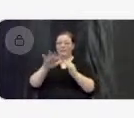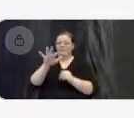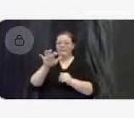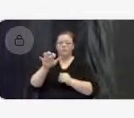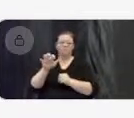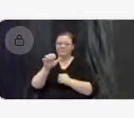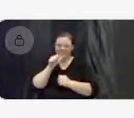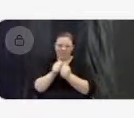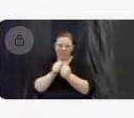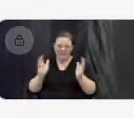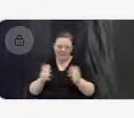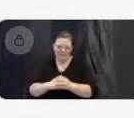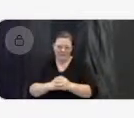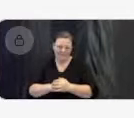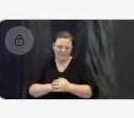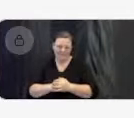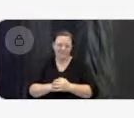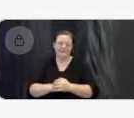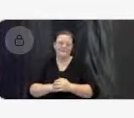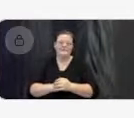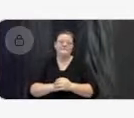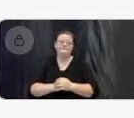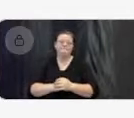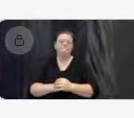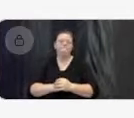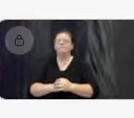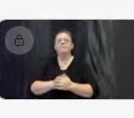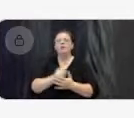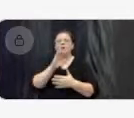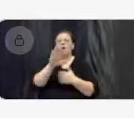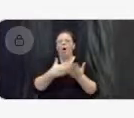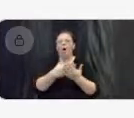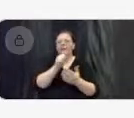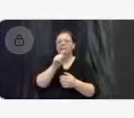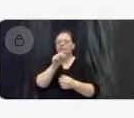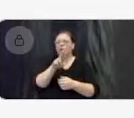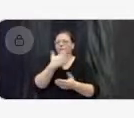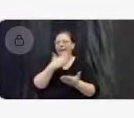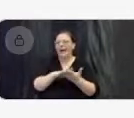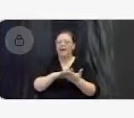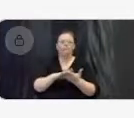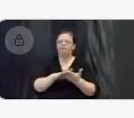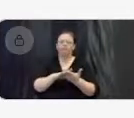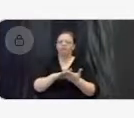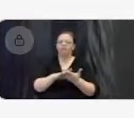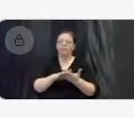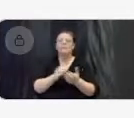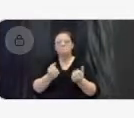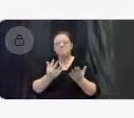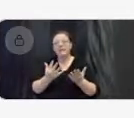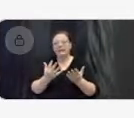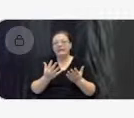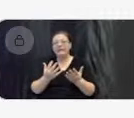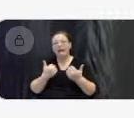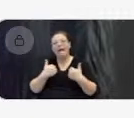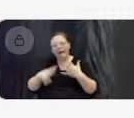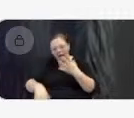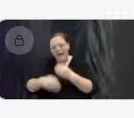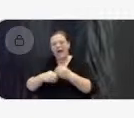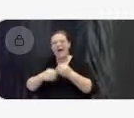not very many. Not all STRs are bad, as many do add value to the